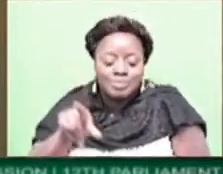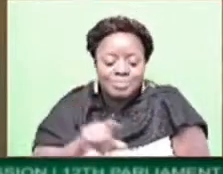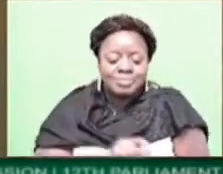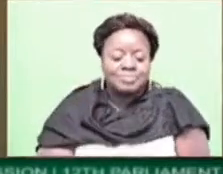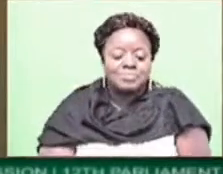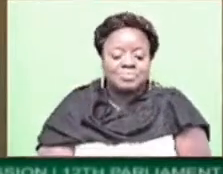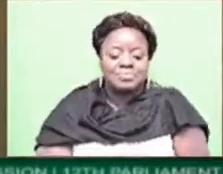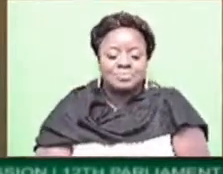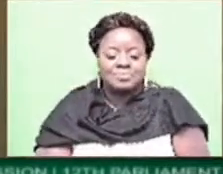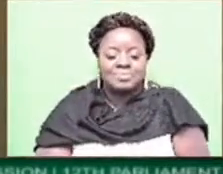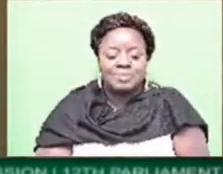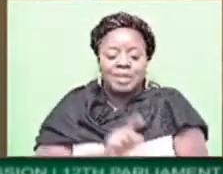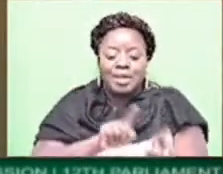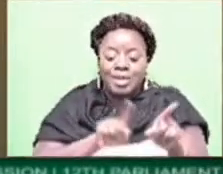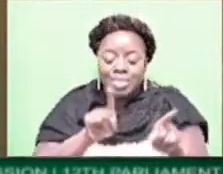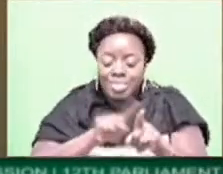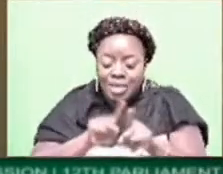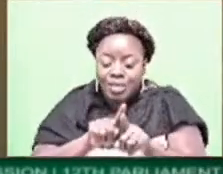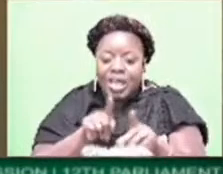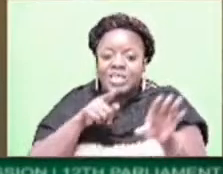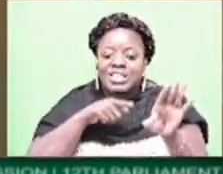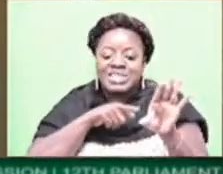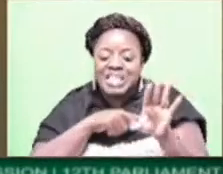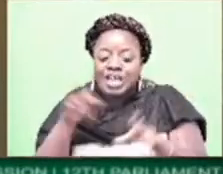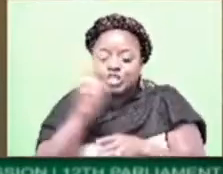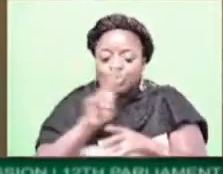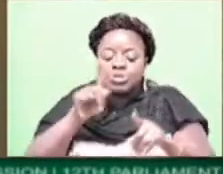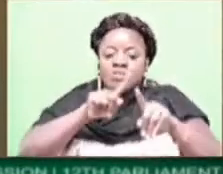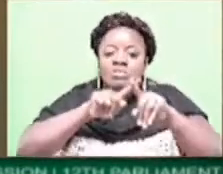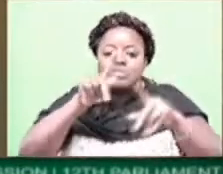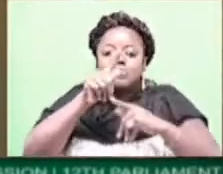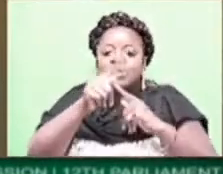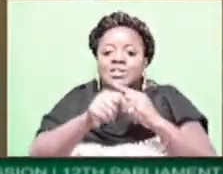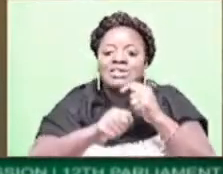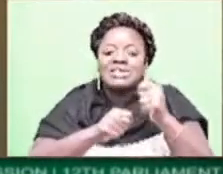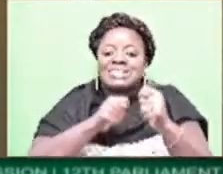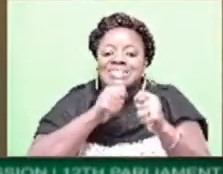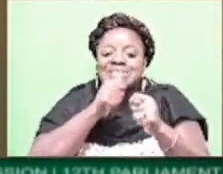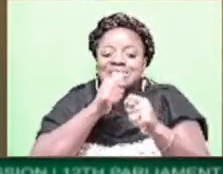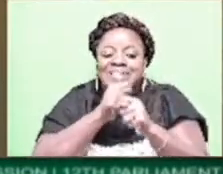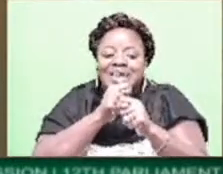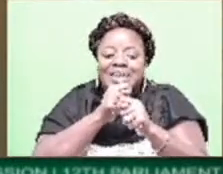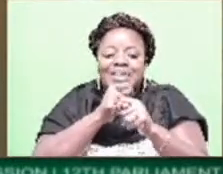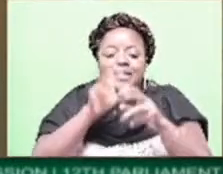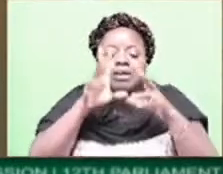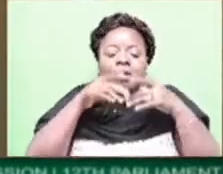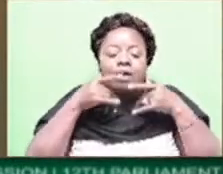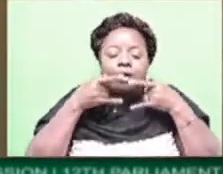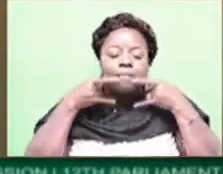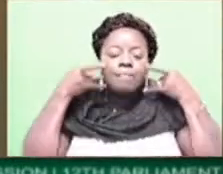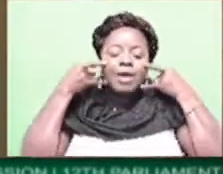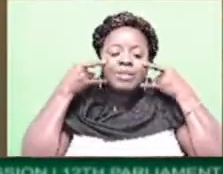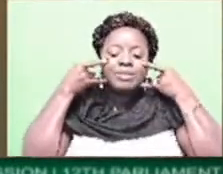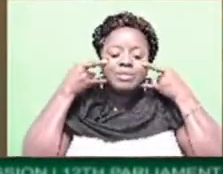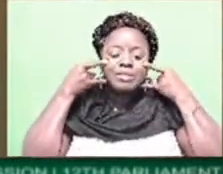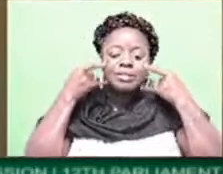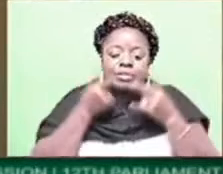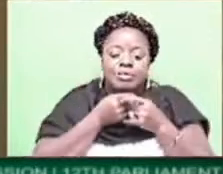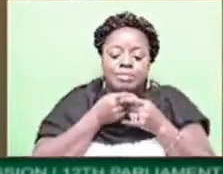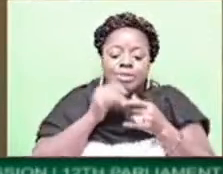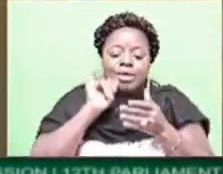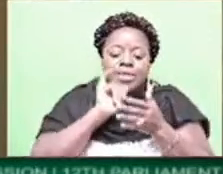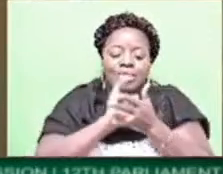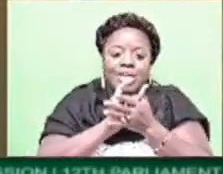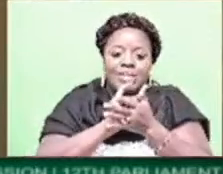As you start to wear different types of masks, single ply, double ply, that distance